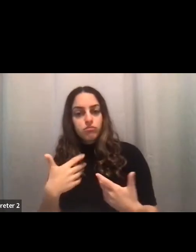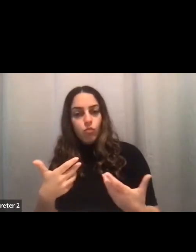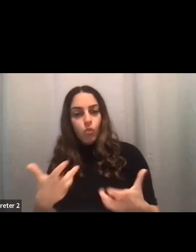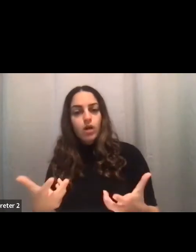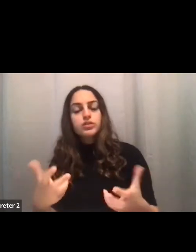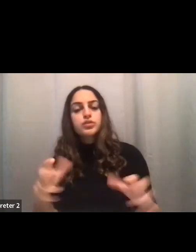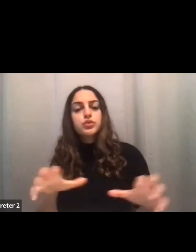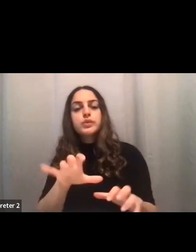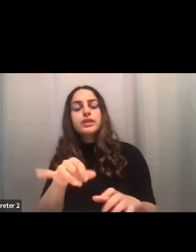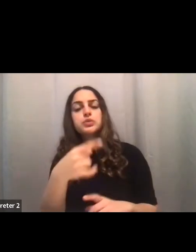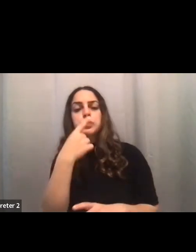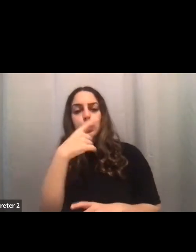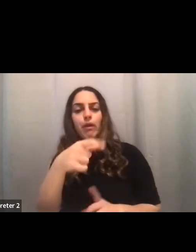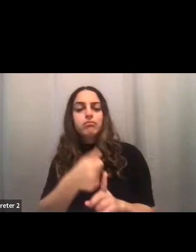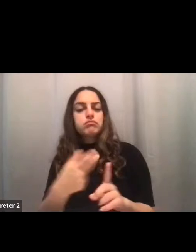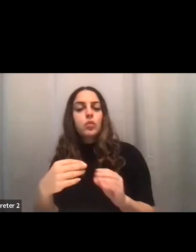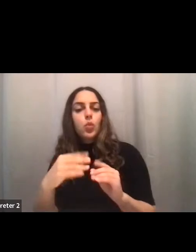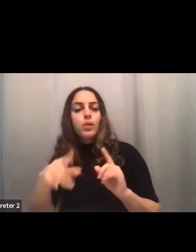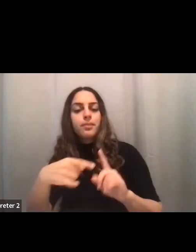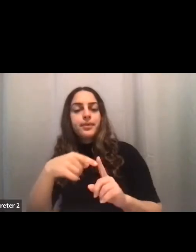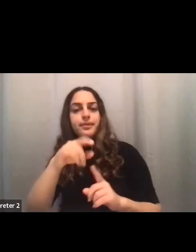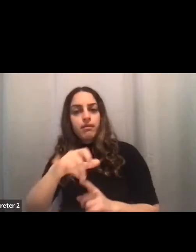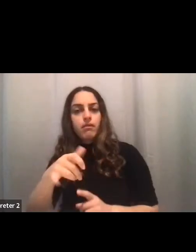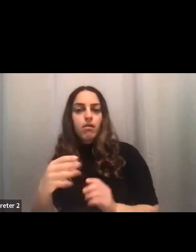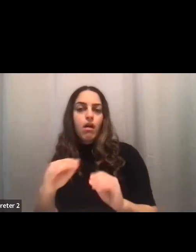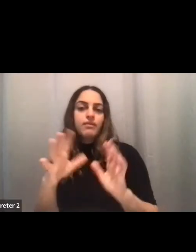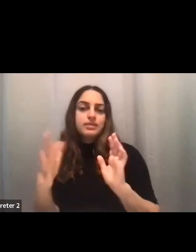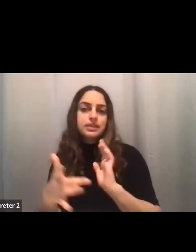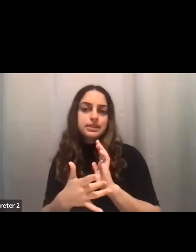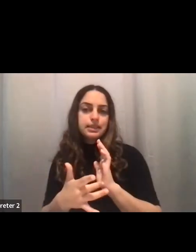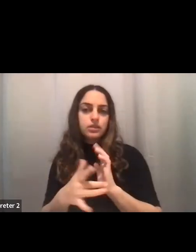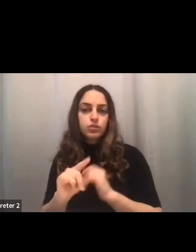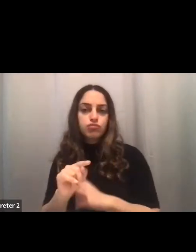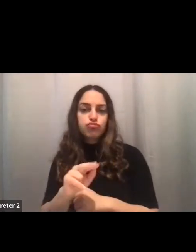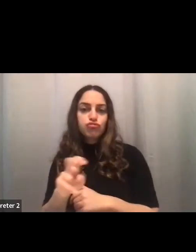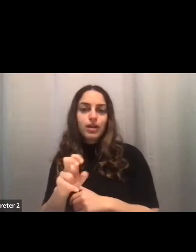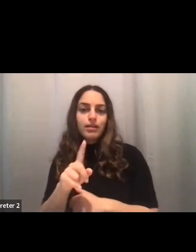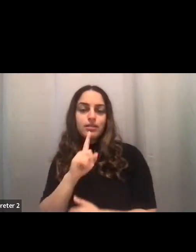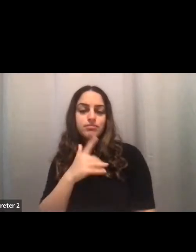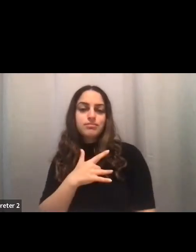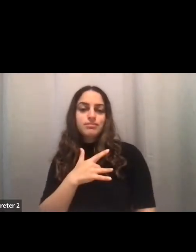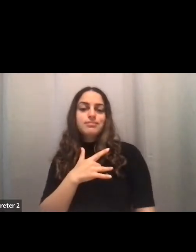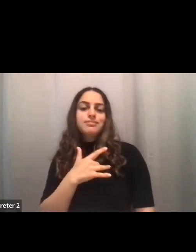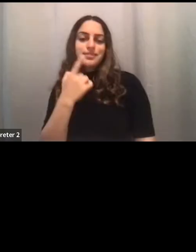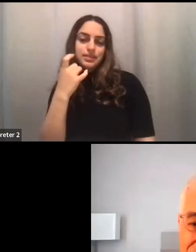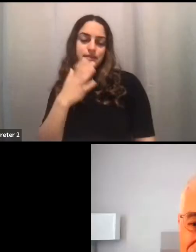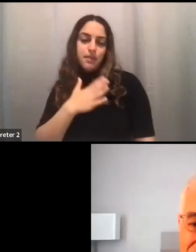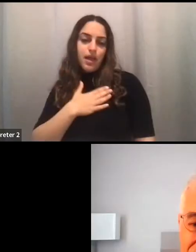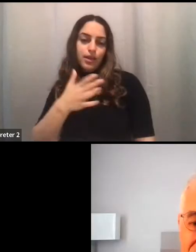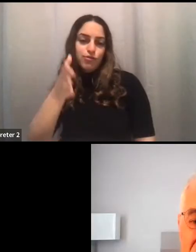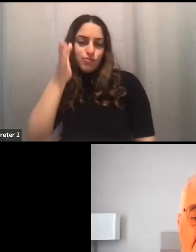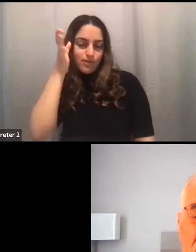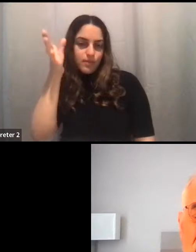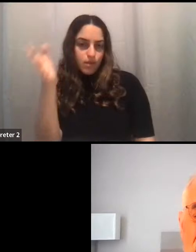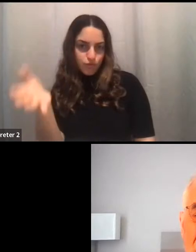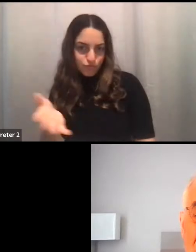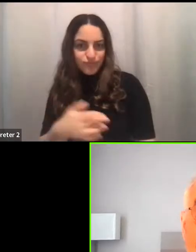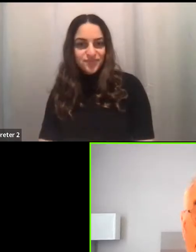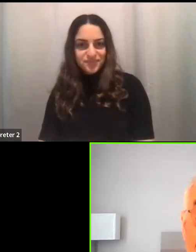little bit more about that um obviously technical uh training is near and dear to my heart given my grandfather's experience